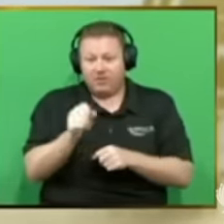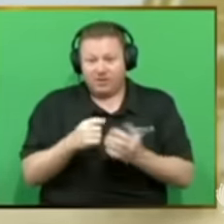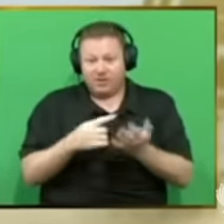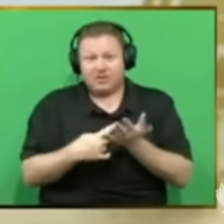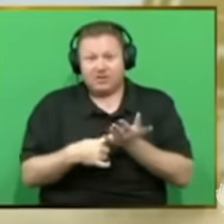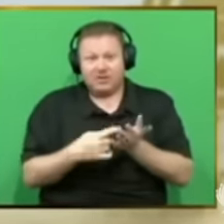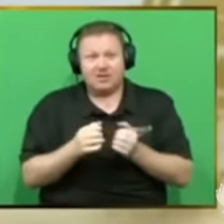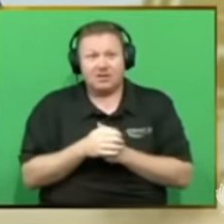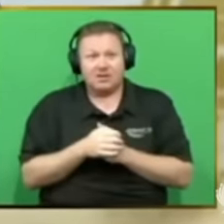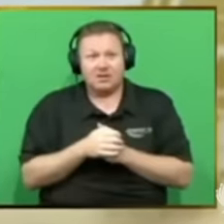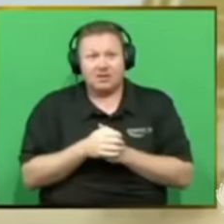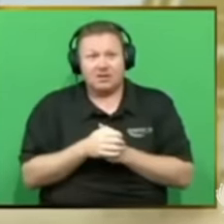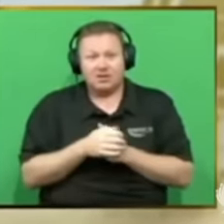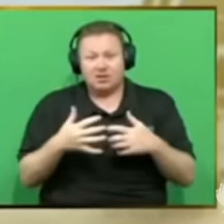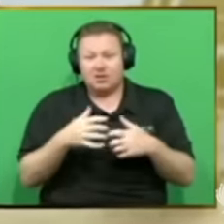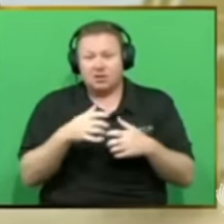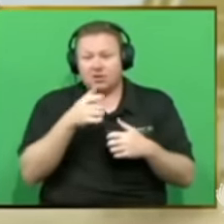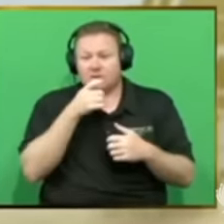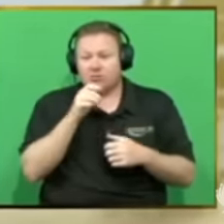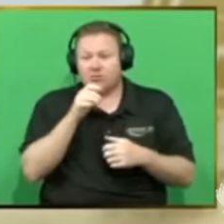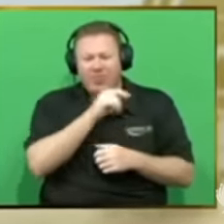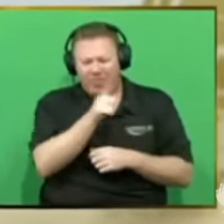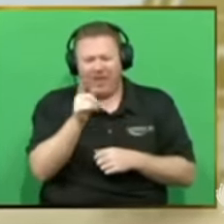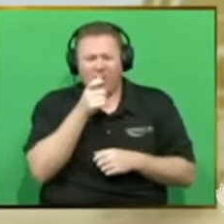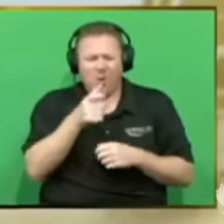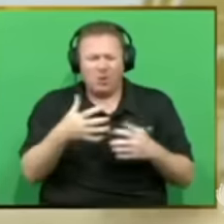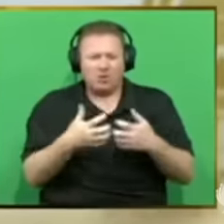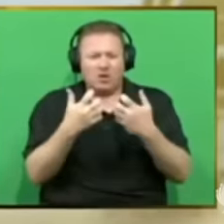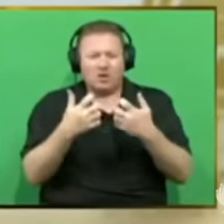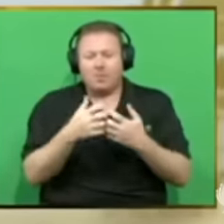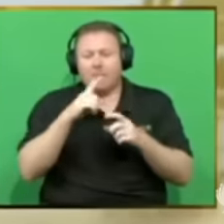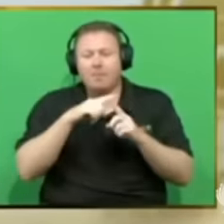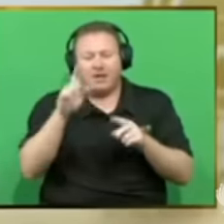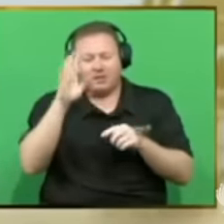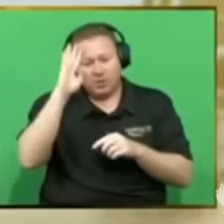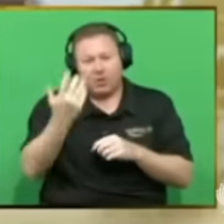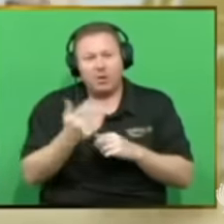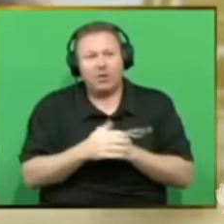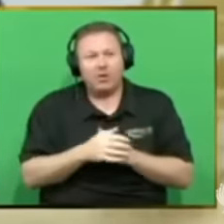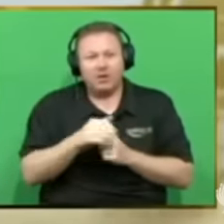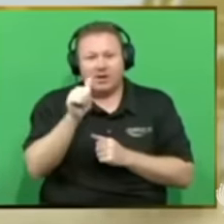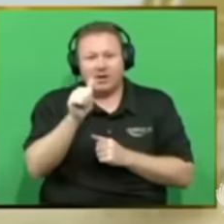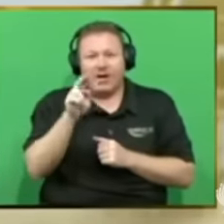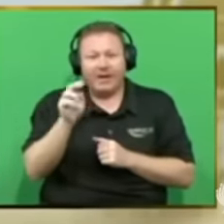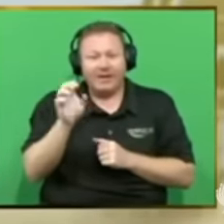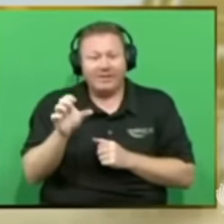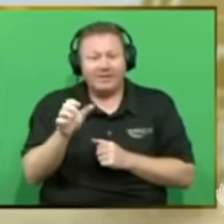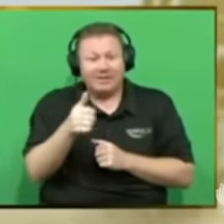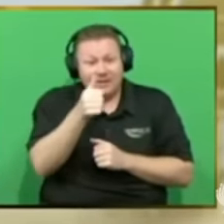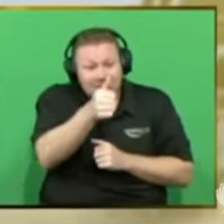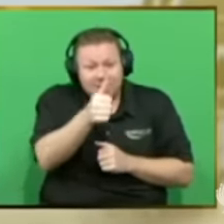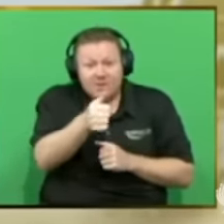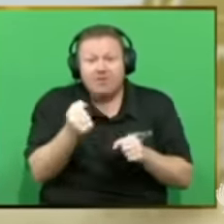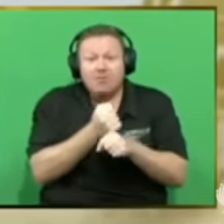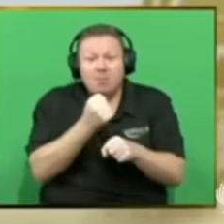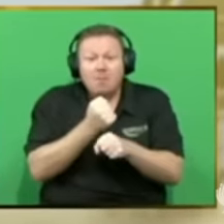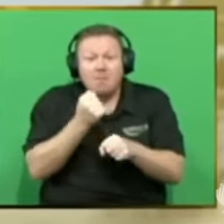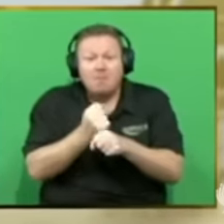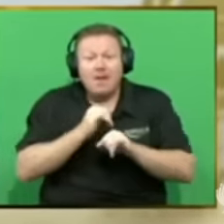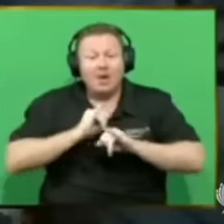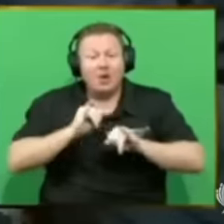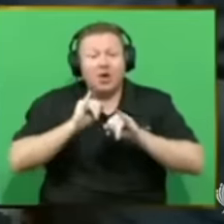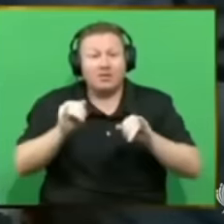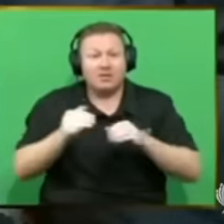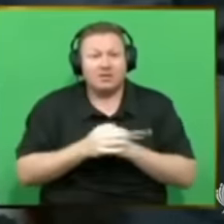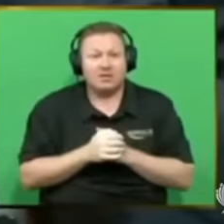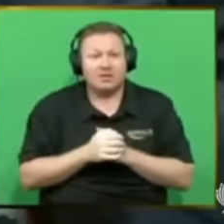they euphemistically call challenges, they pretend to not know that the ANC is the root cause of all of these crises.